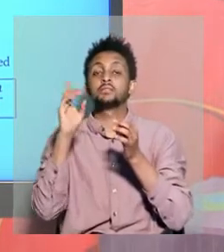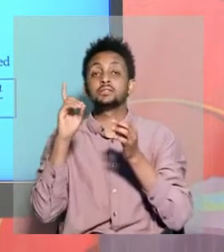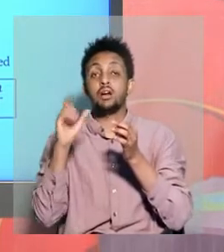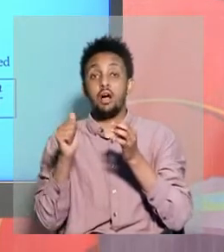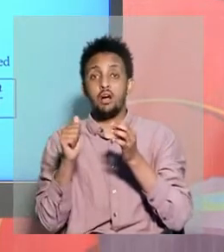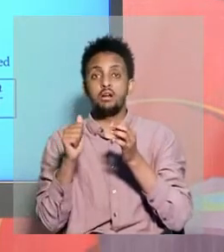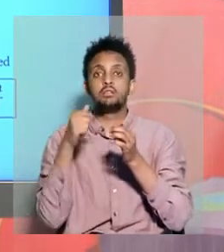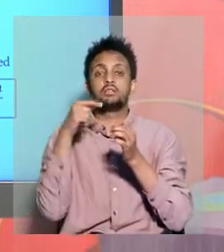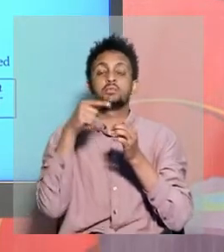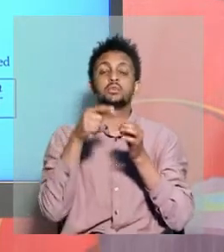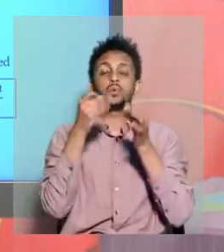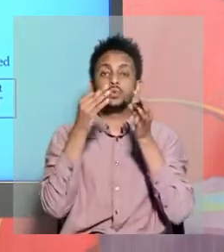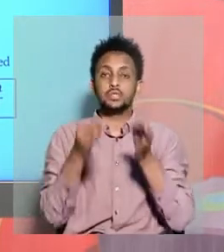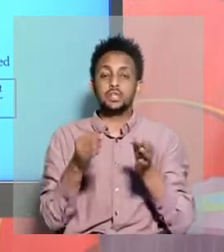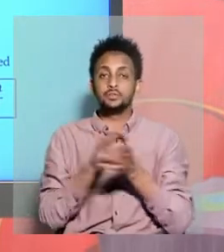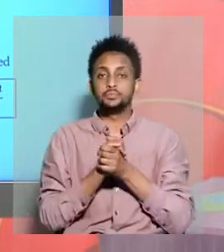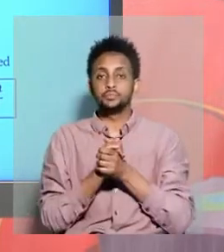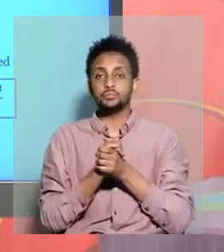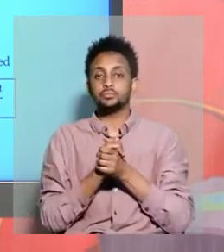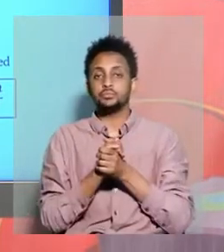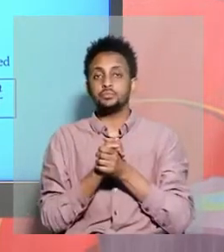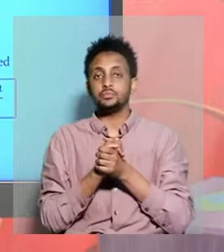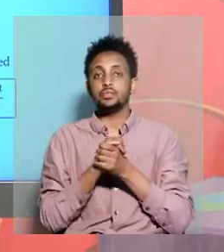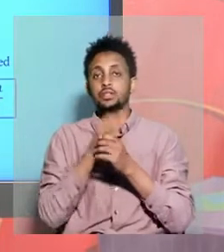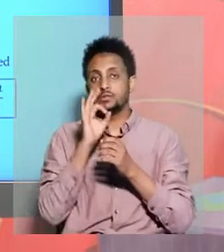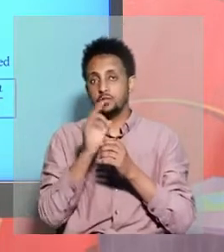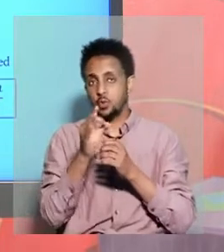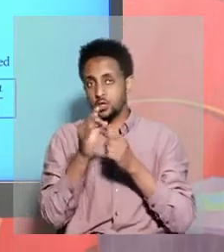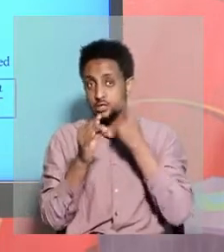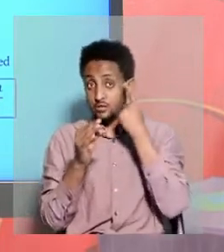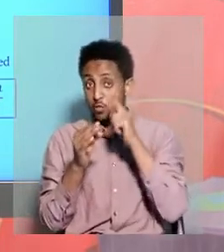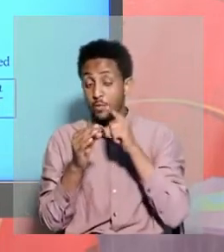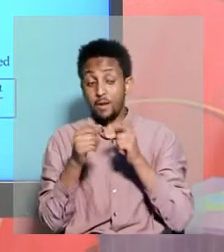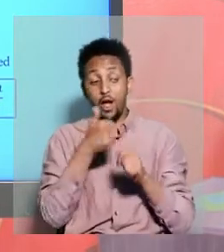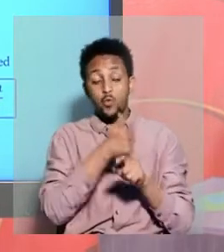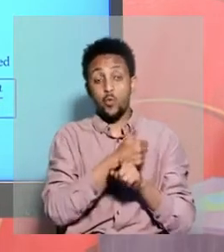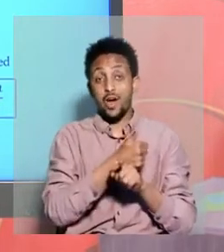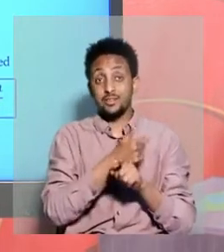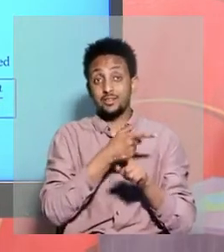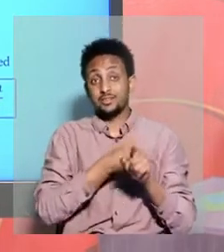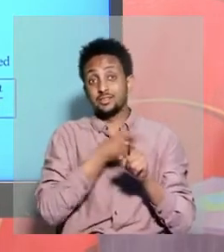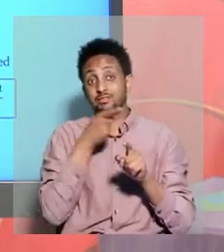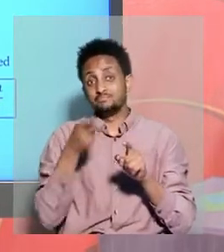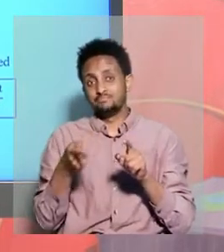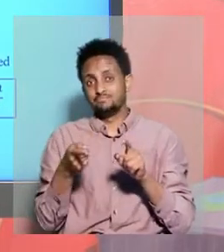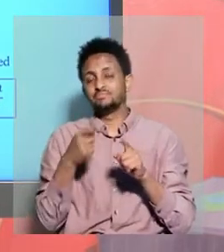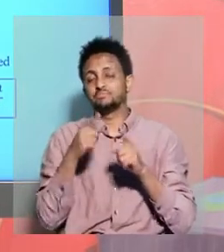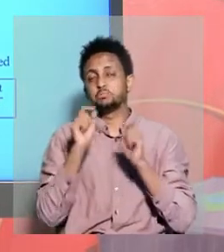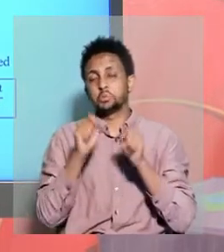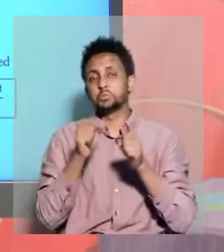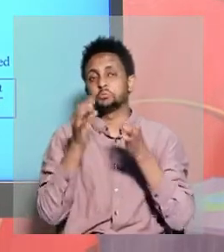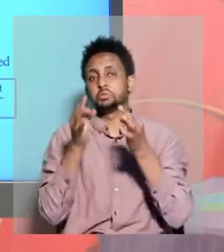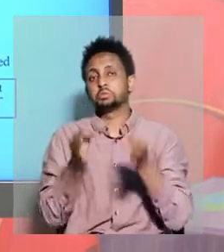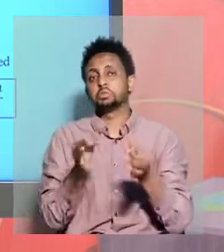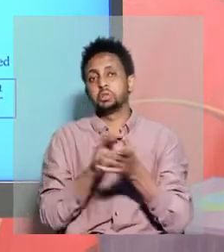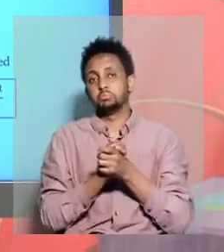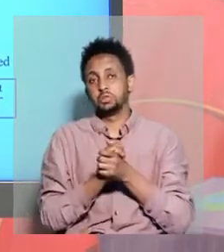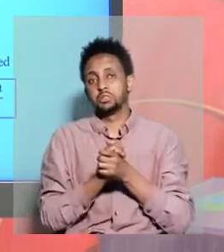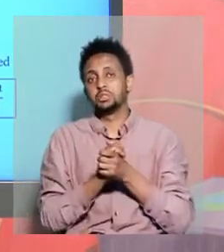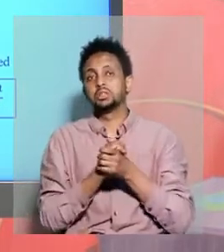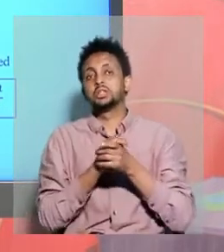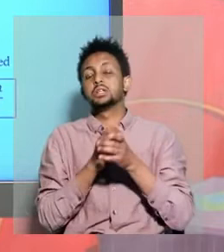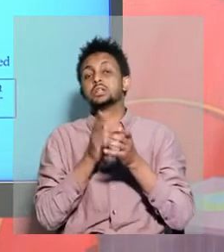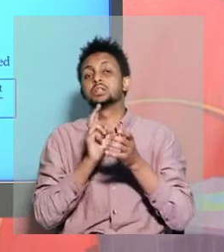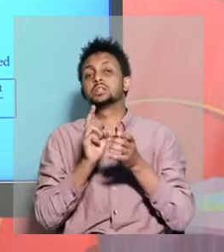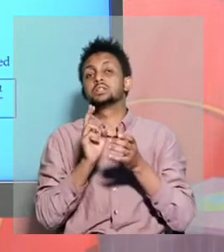or propagation constant, and you can determine frequency from the angular frequency w, so that it's possible to determine the